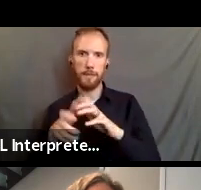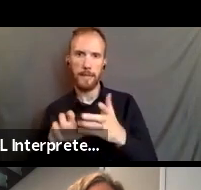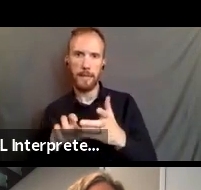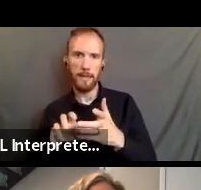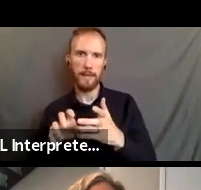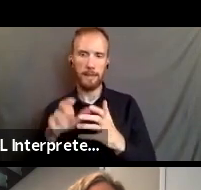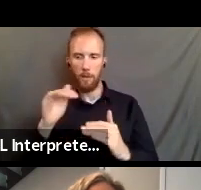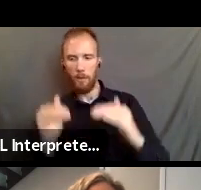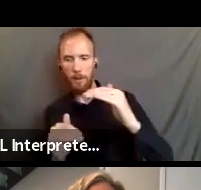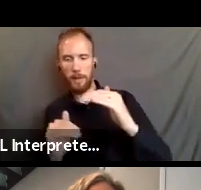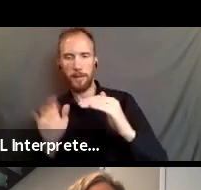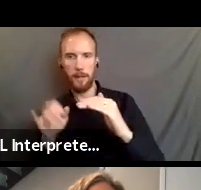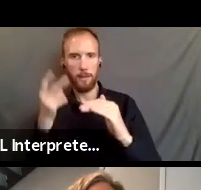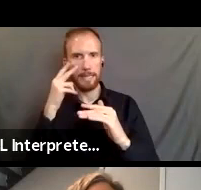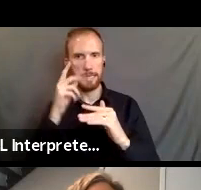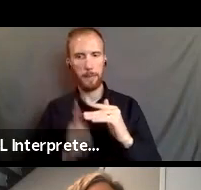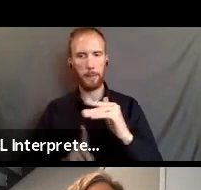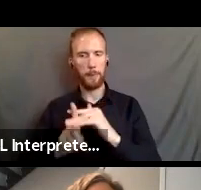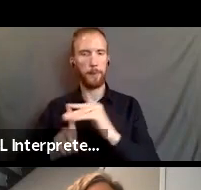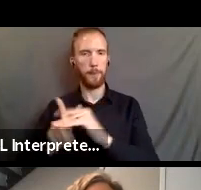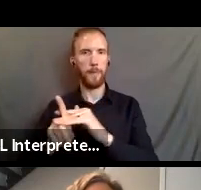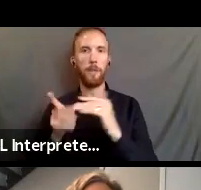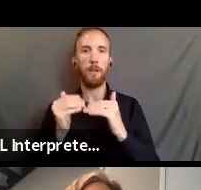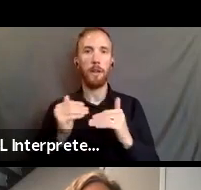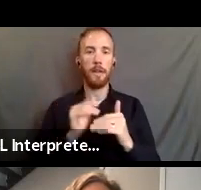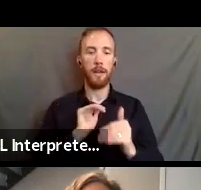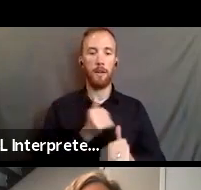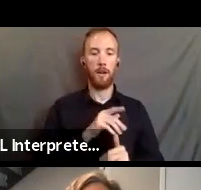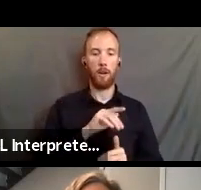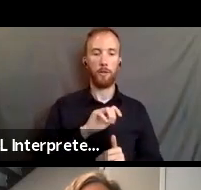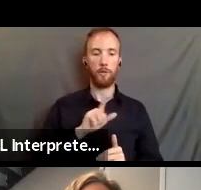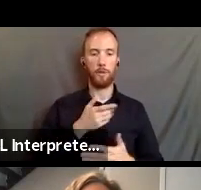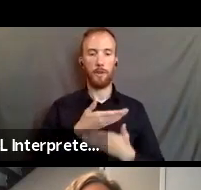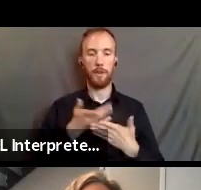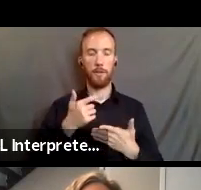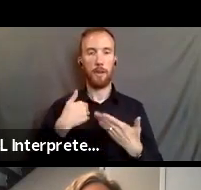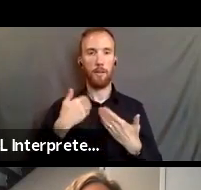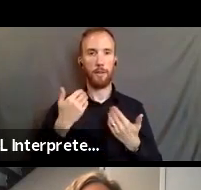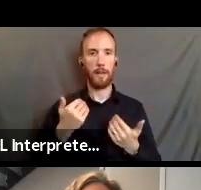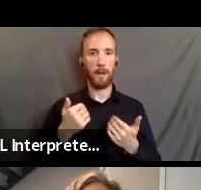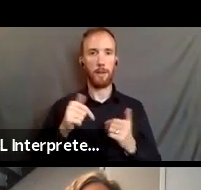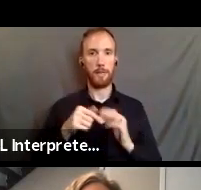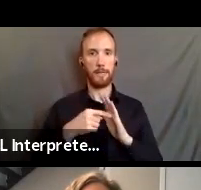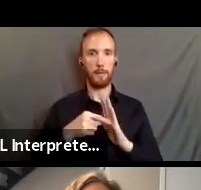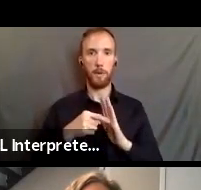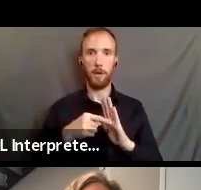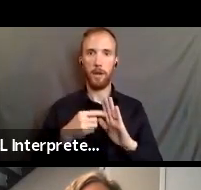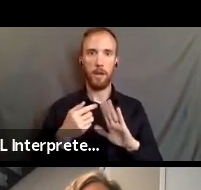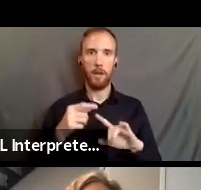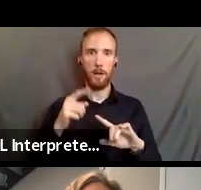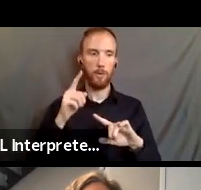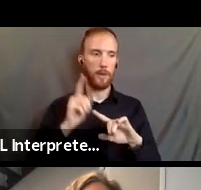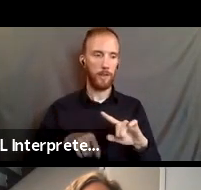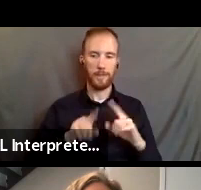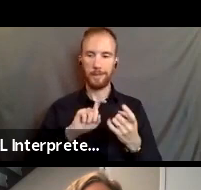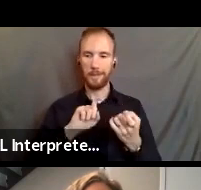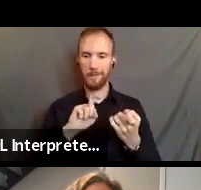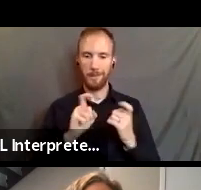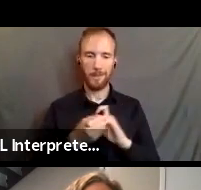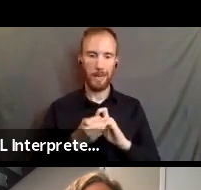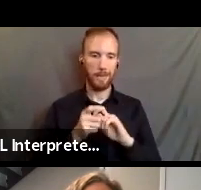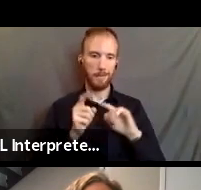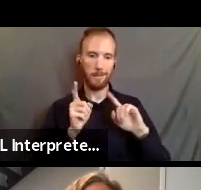so you know our tools in this case for example were limited by the fact that we couldn't really move attendance boundaries because of sb